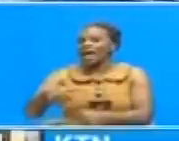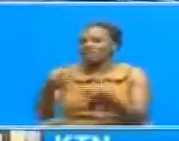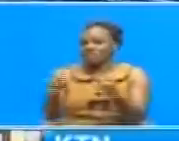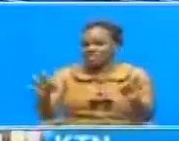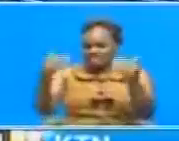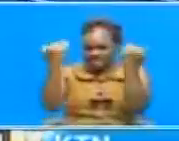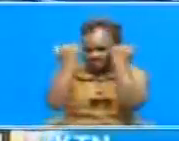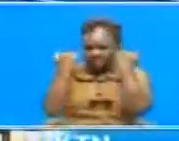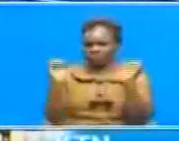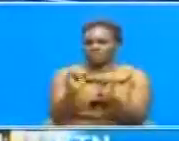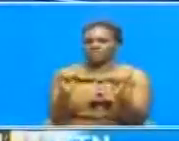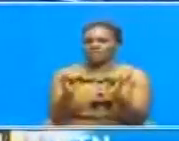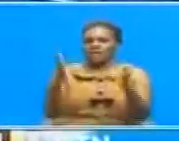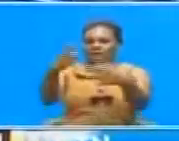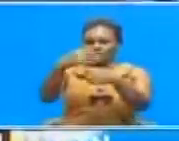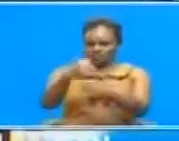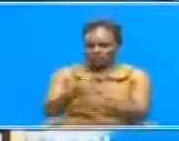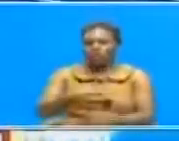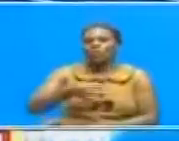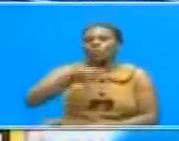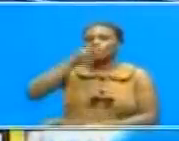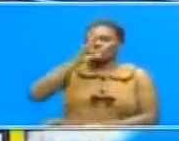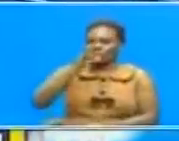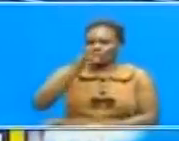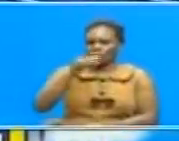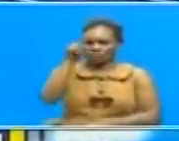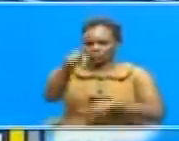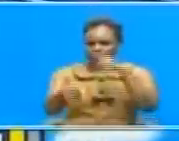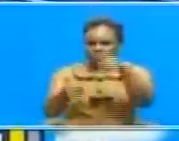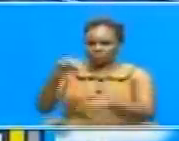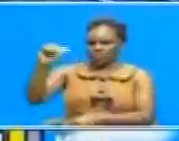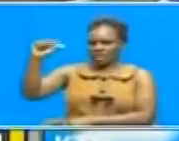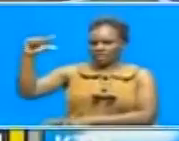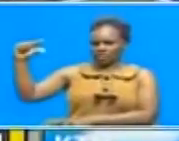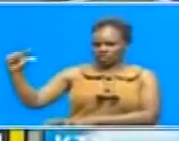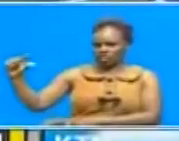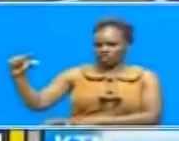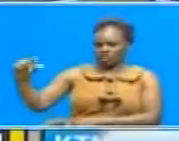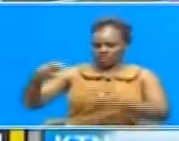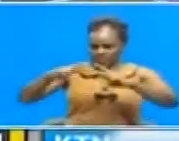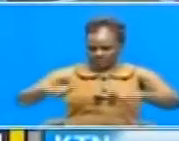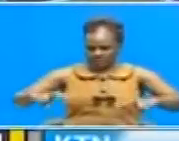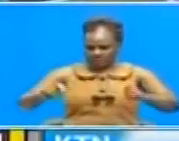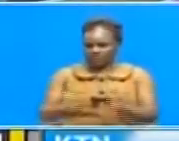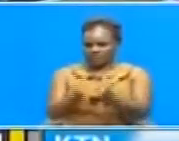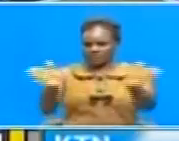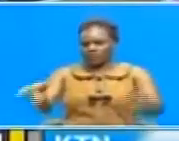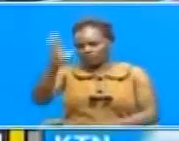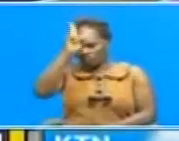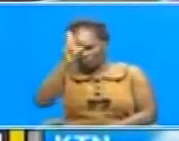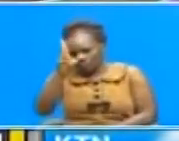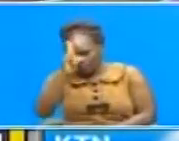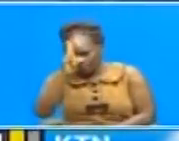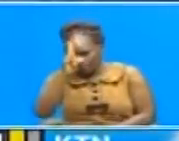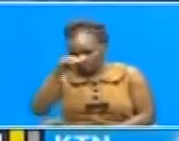it. The Association of Spirit Manufacturers has sued Attorney General Githu Muigai, Inspector General of Police Joseph